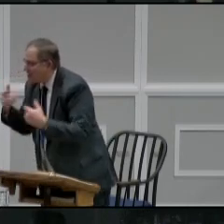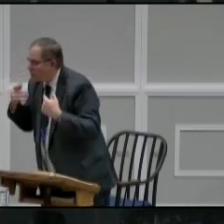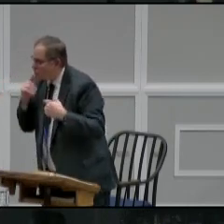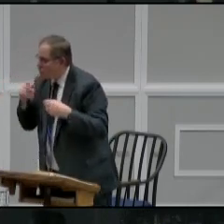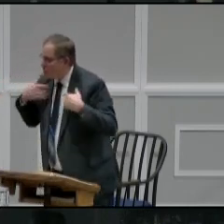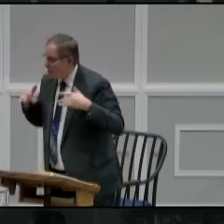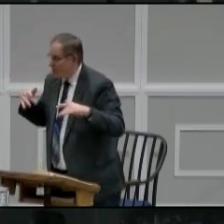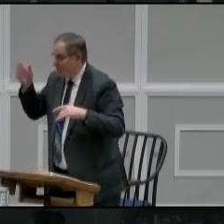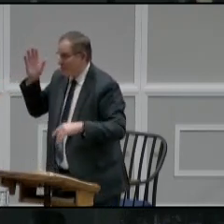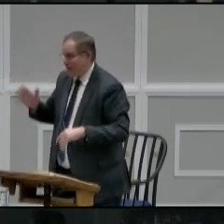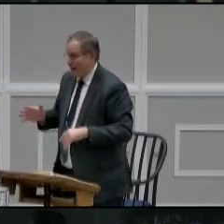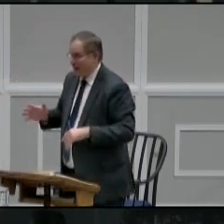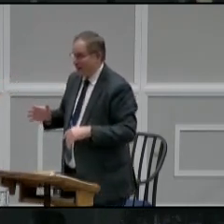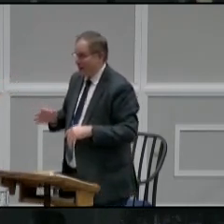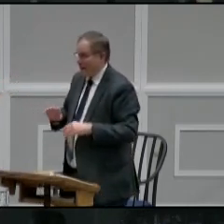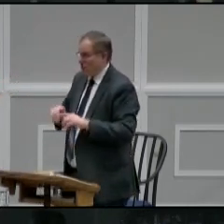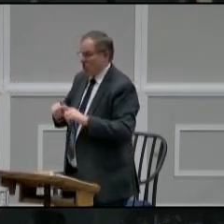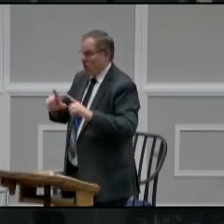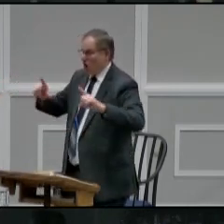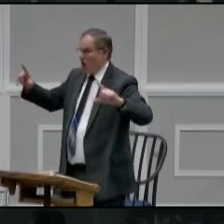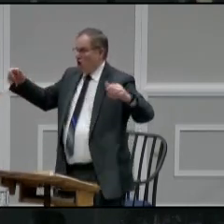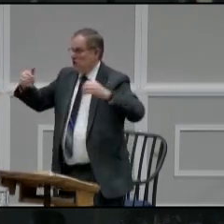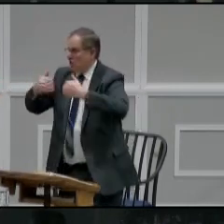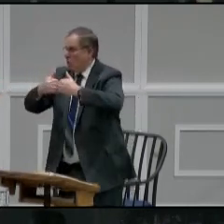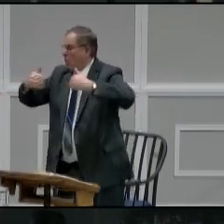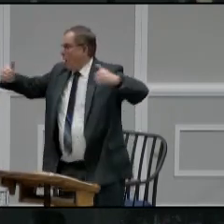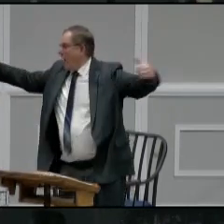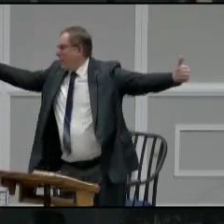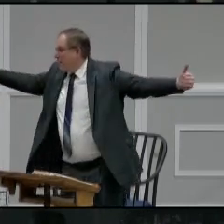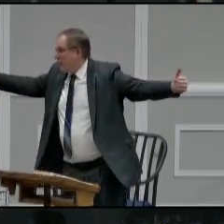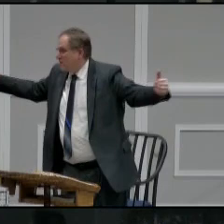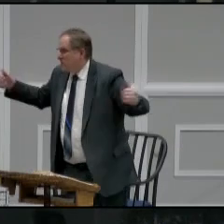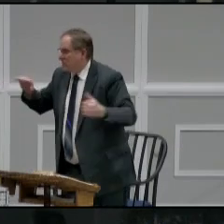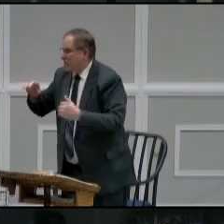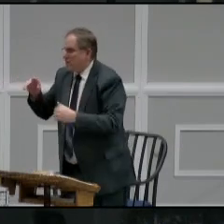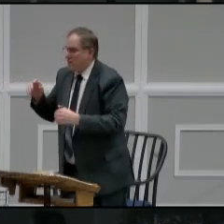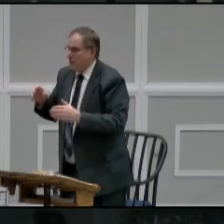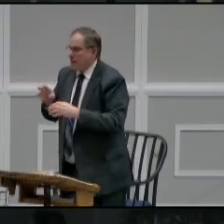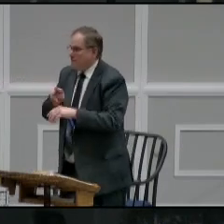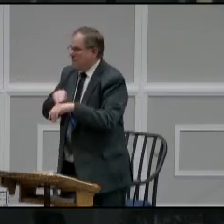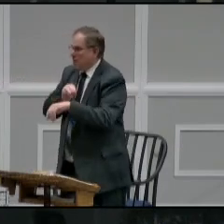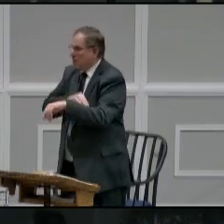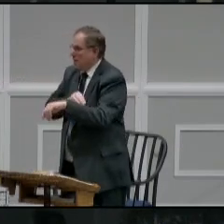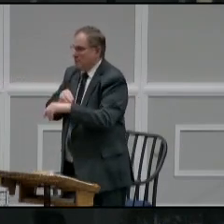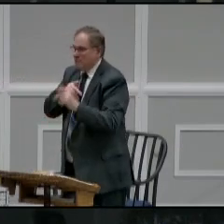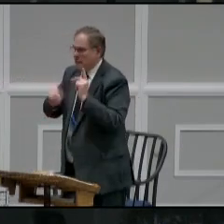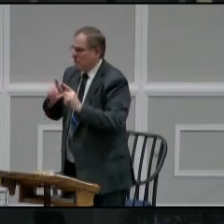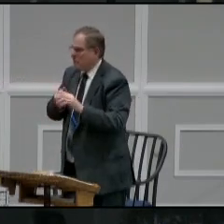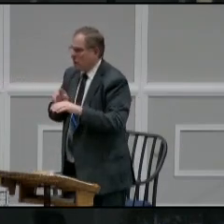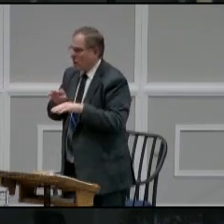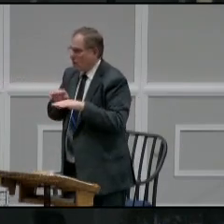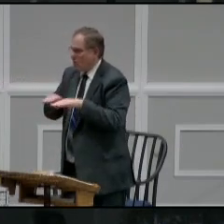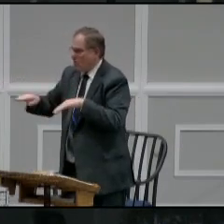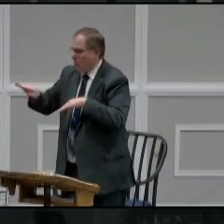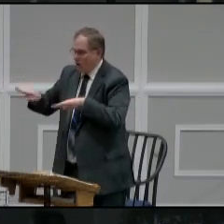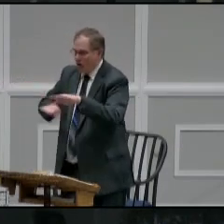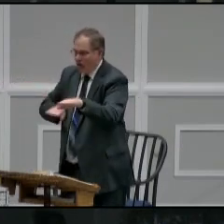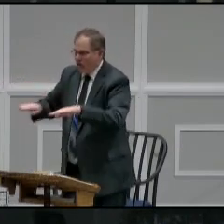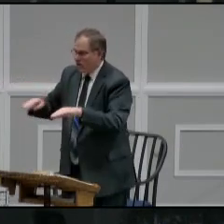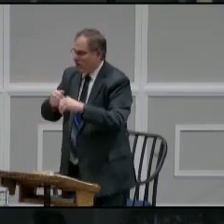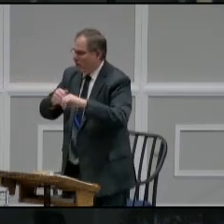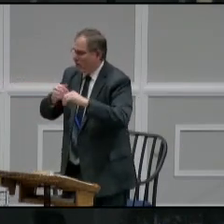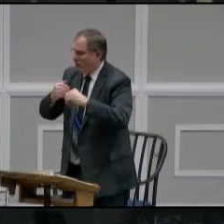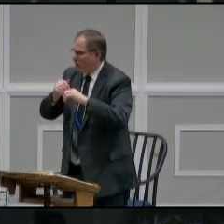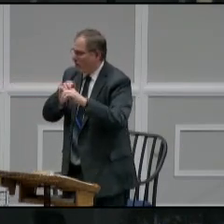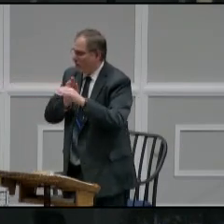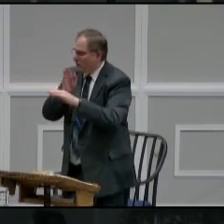people. Can I tell you, miracle after miracle, the type of stuff you look at and you say, how could you ever forget